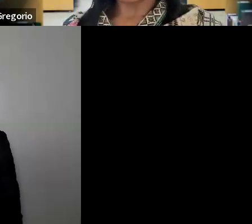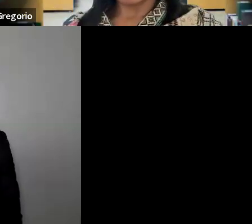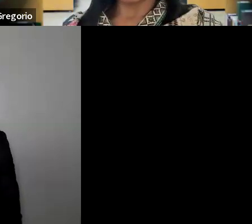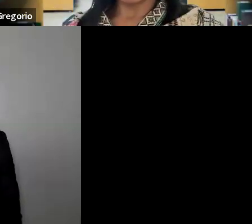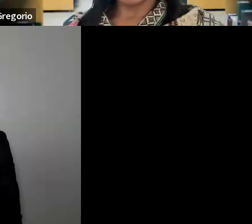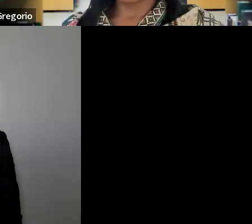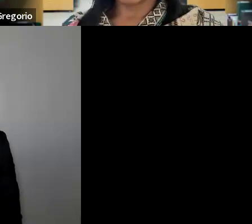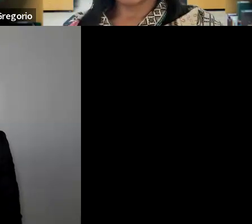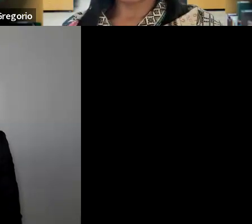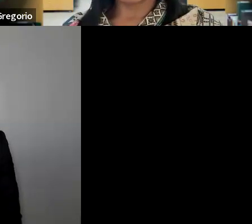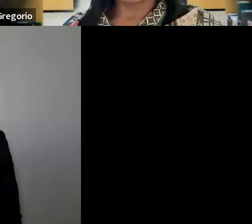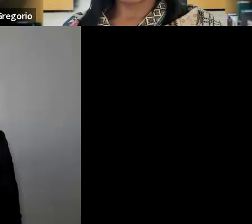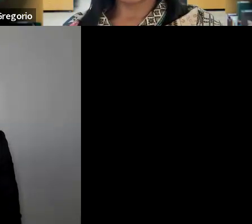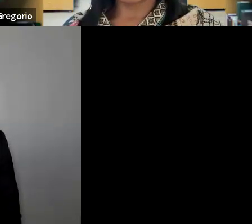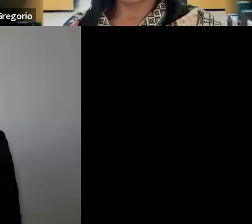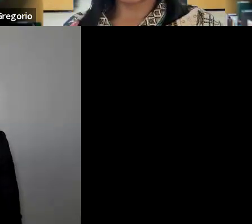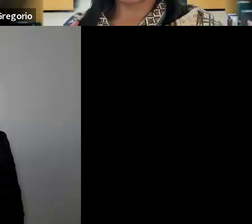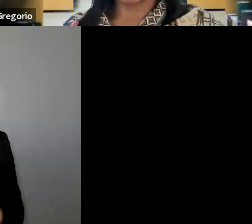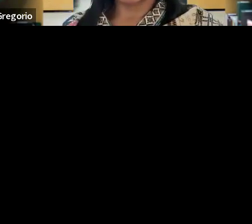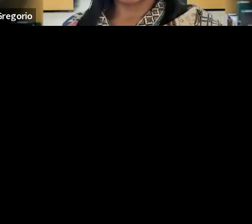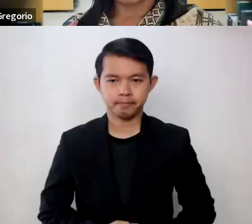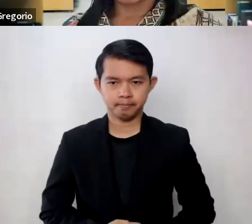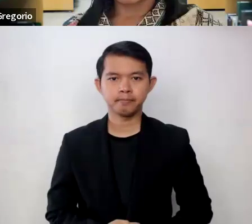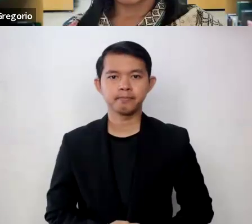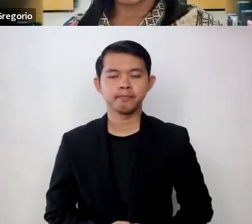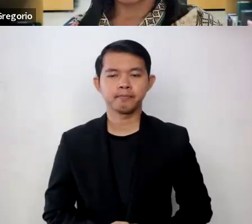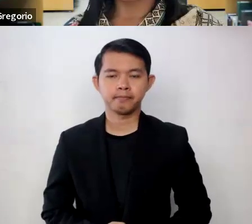Thank you, Doc Nikki. Xavier, would you like